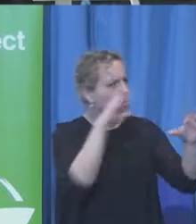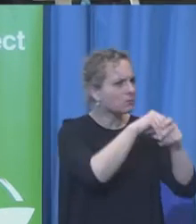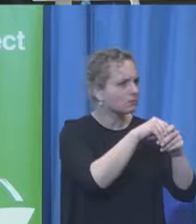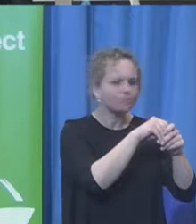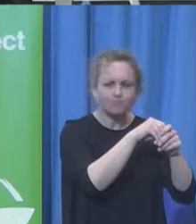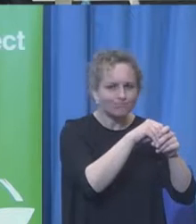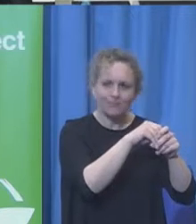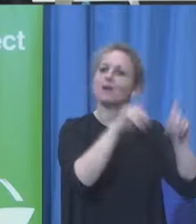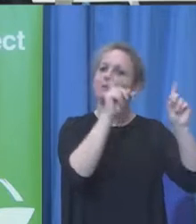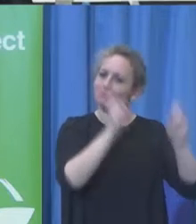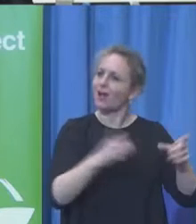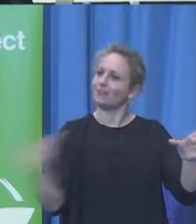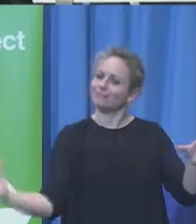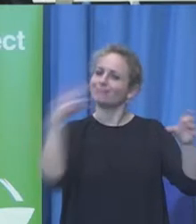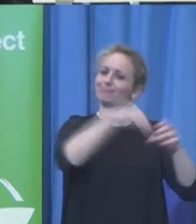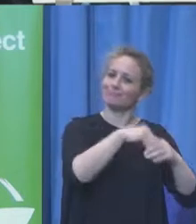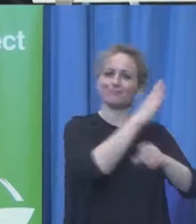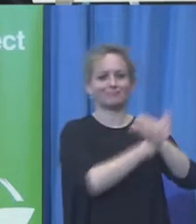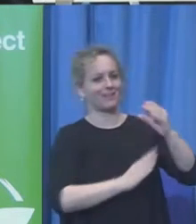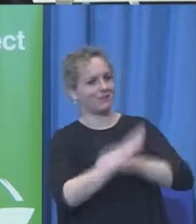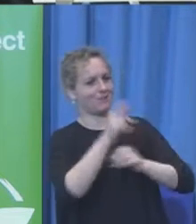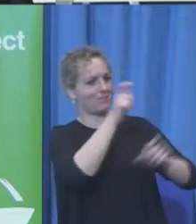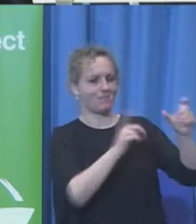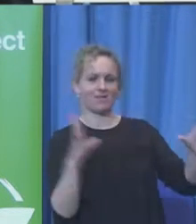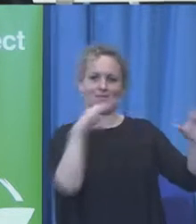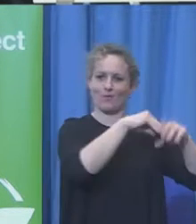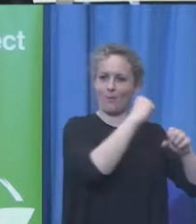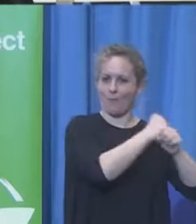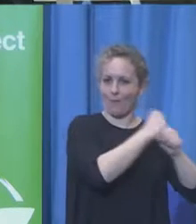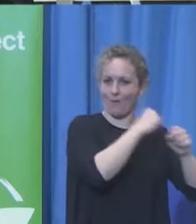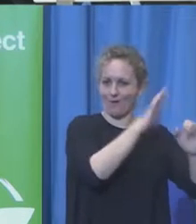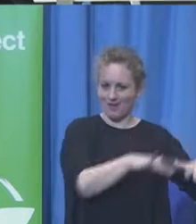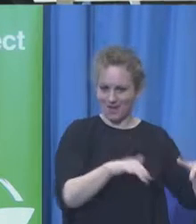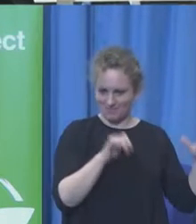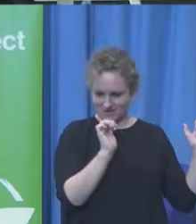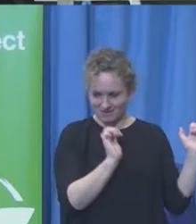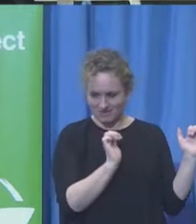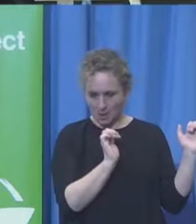works in the parliament, so that